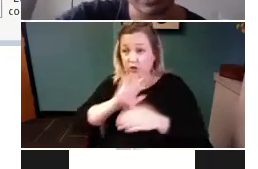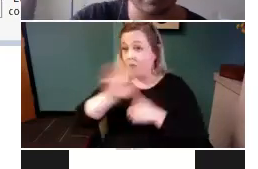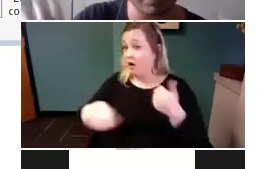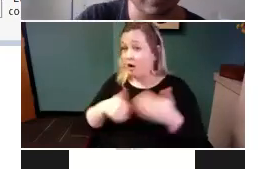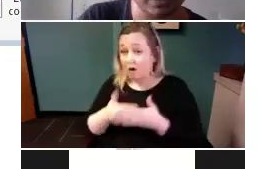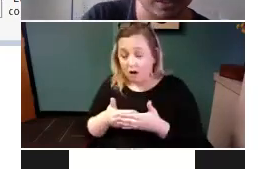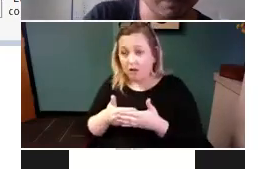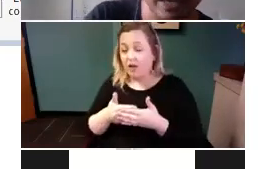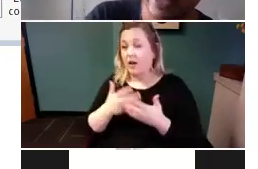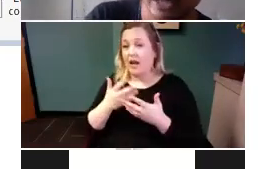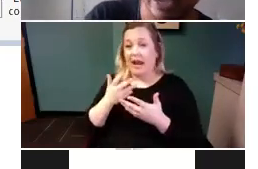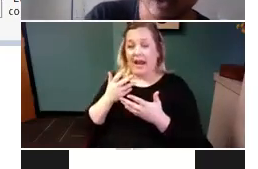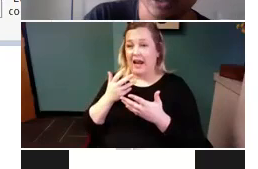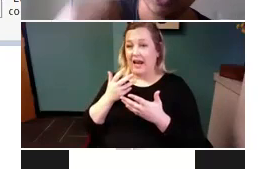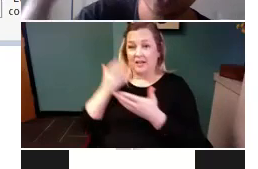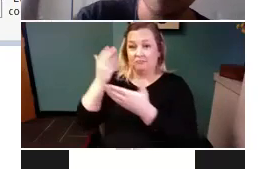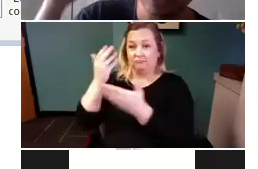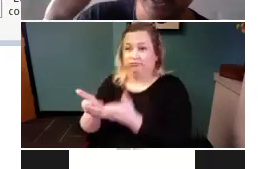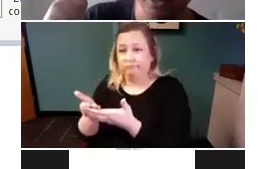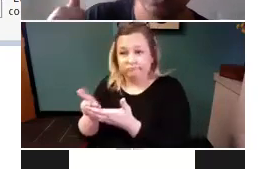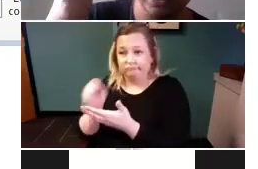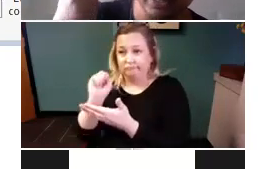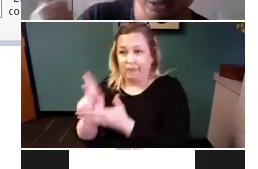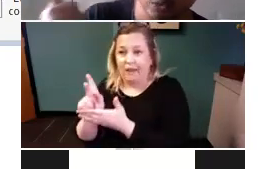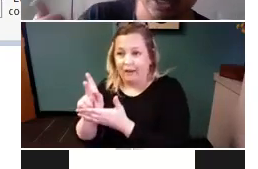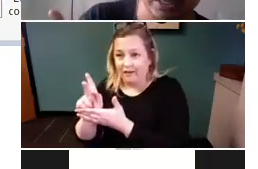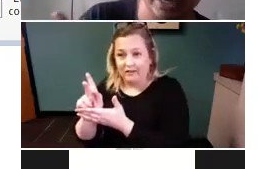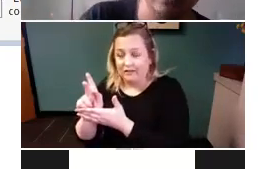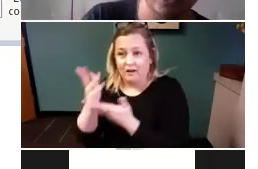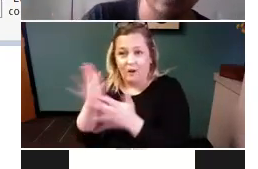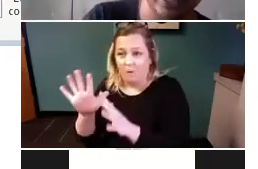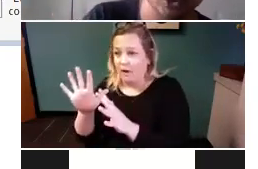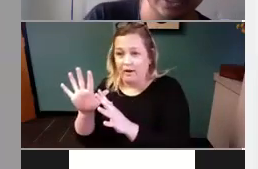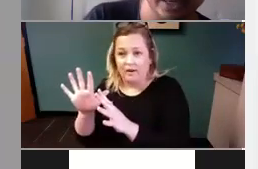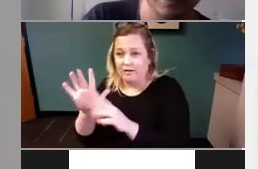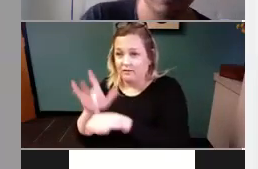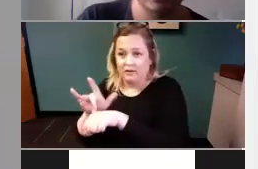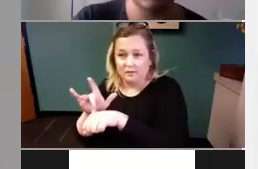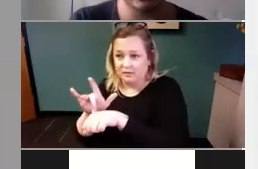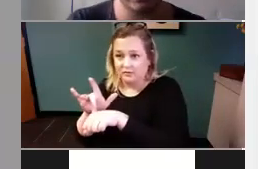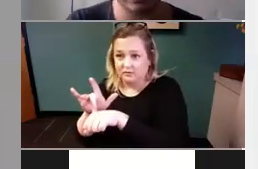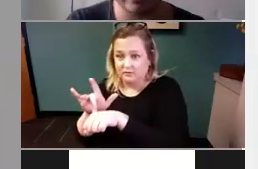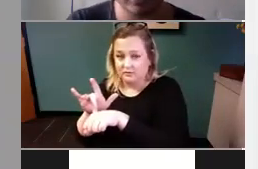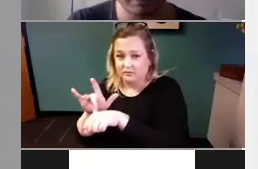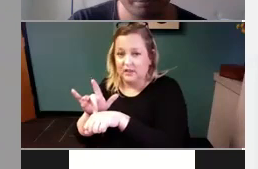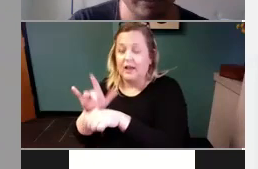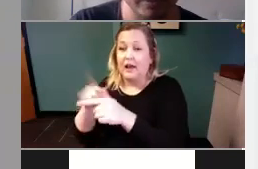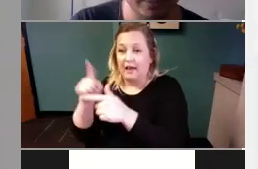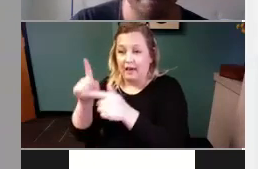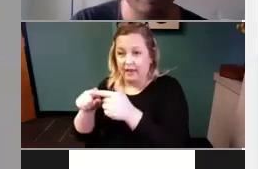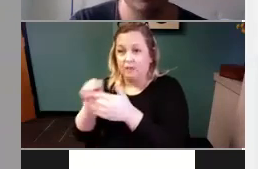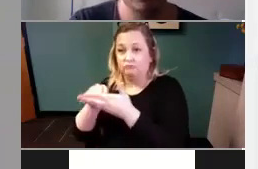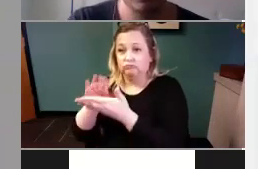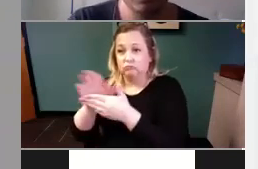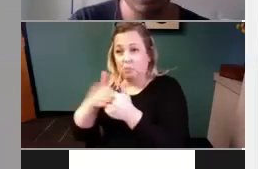you already visited it but have not completed it. That is the only scenario where you would actually get a cyclic graph.